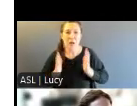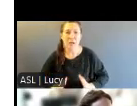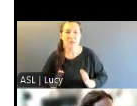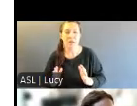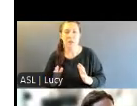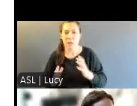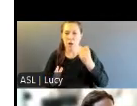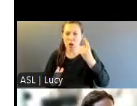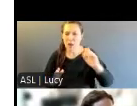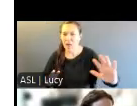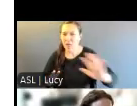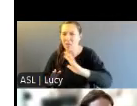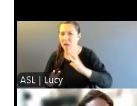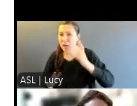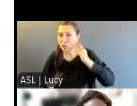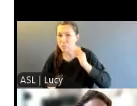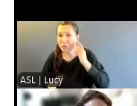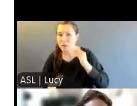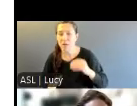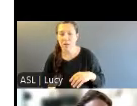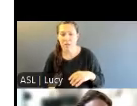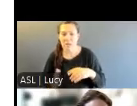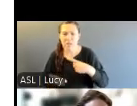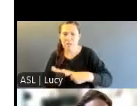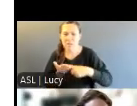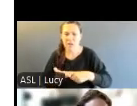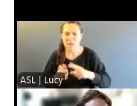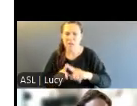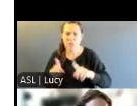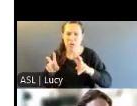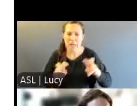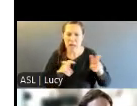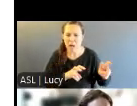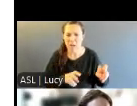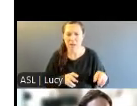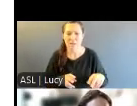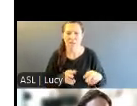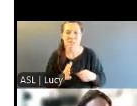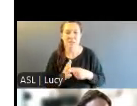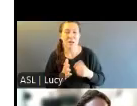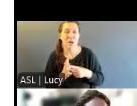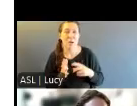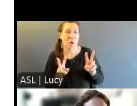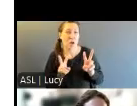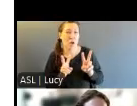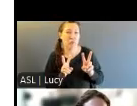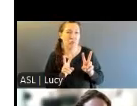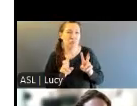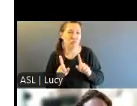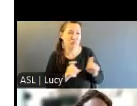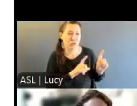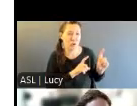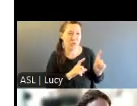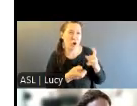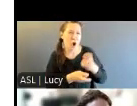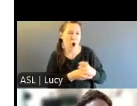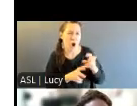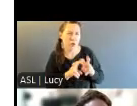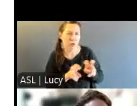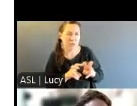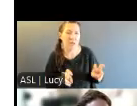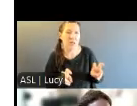them and other topics that are difficult to assess through surveys. These interviews and focus groups were led by a team of